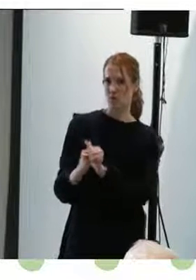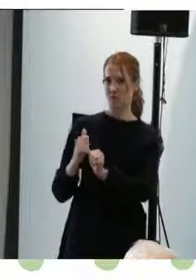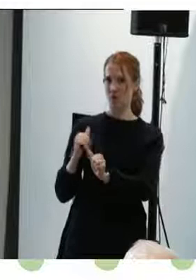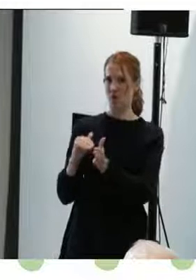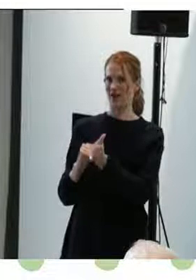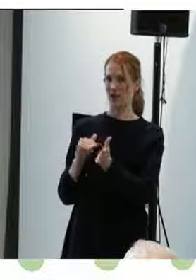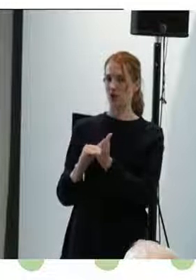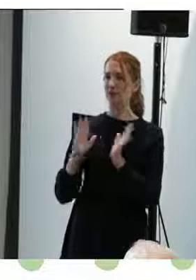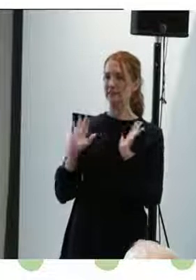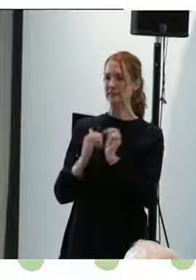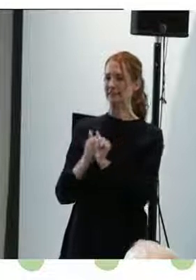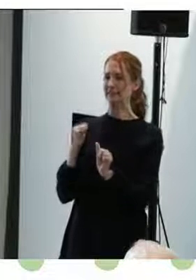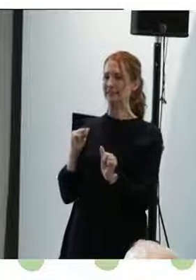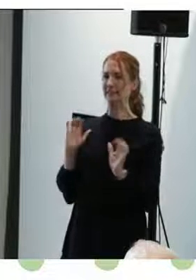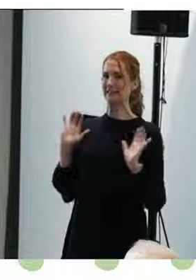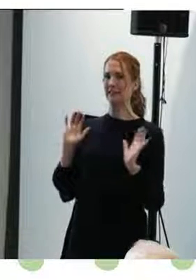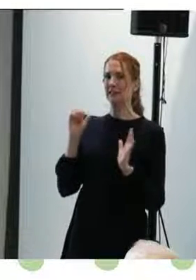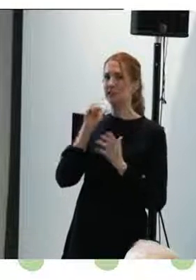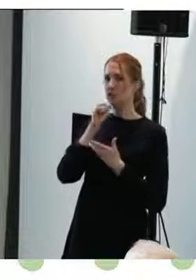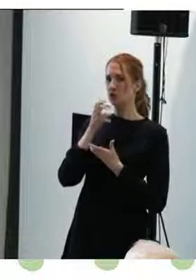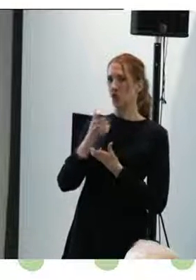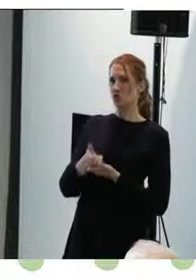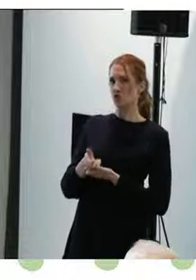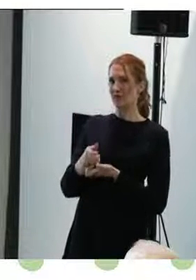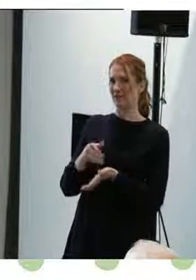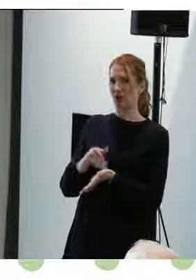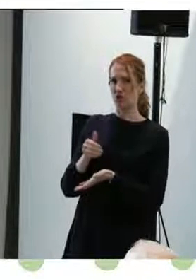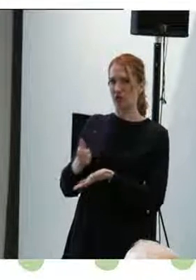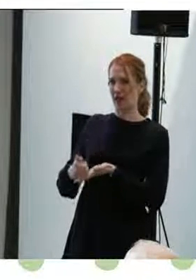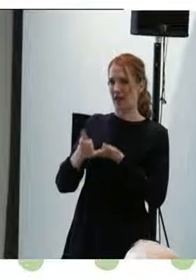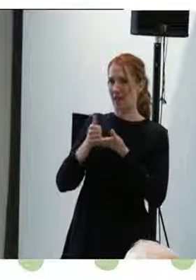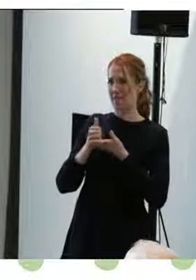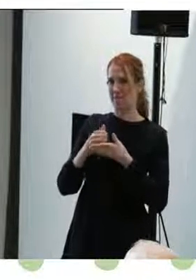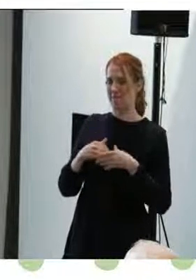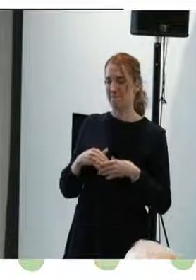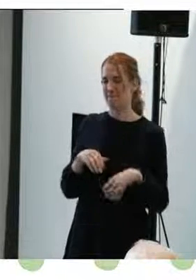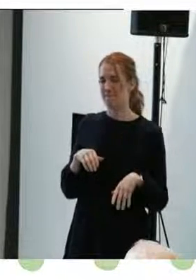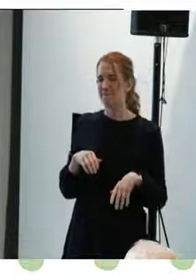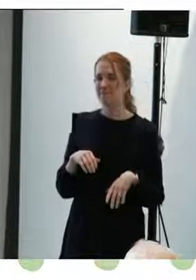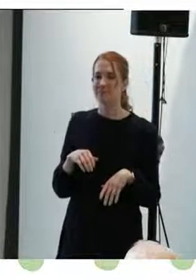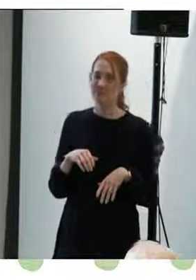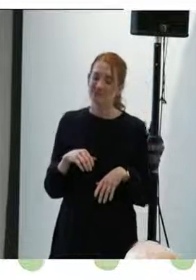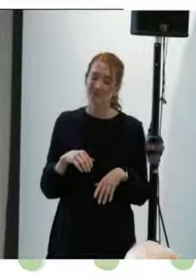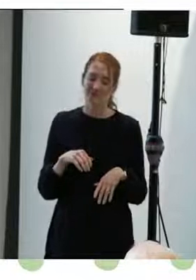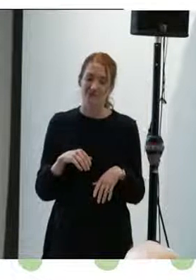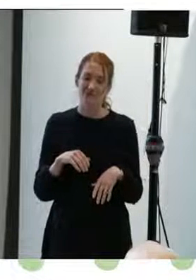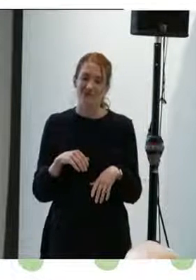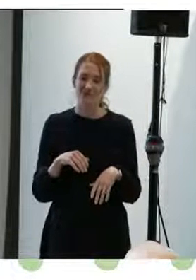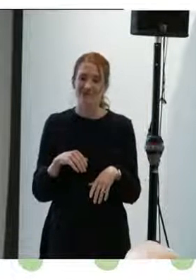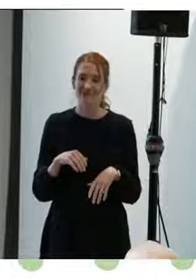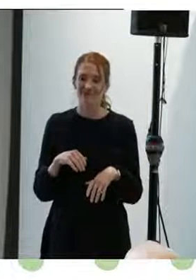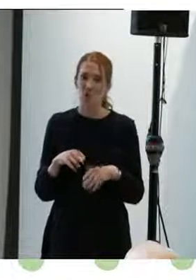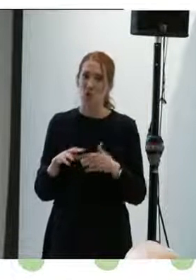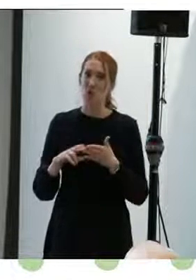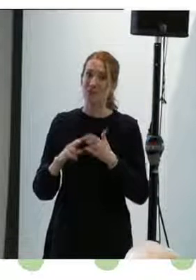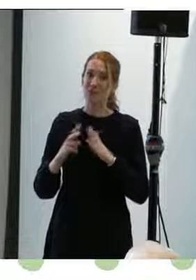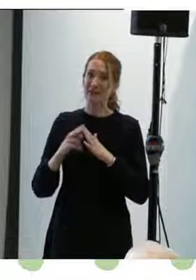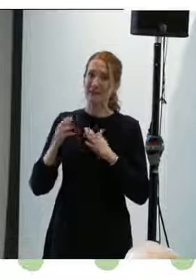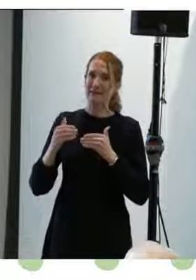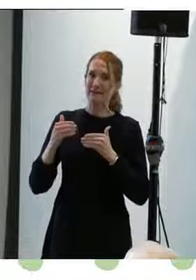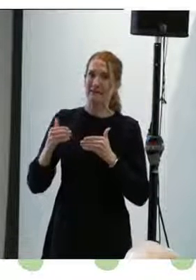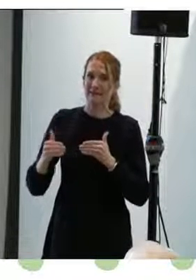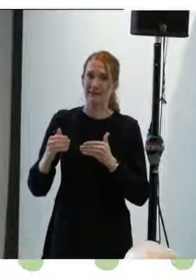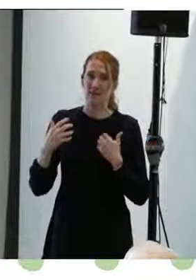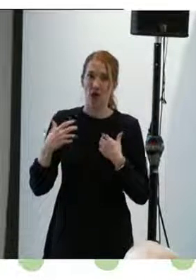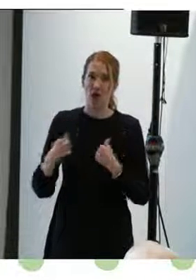or they wouldn't really trust that they were in their best interest, which I think probably may lead to worse health outcomes, maybe at